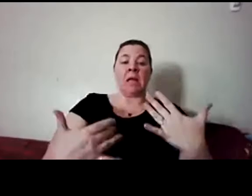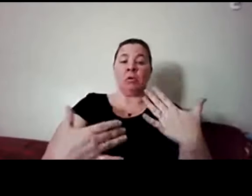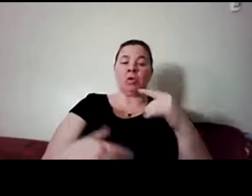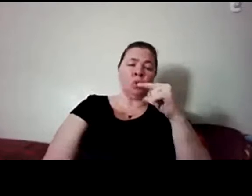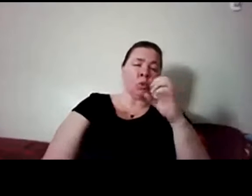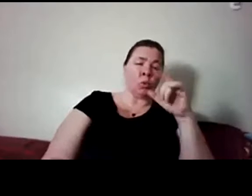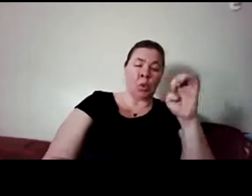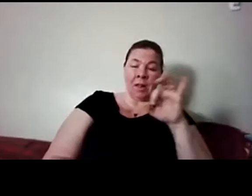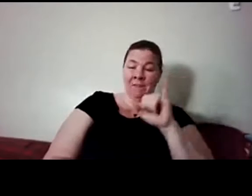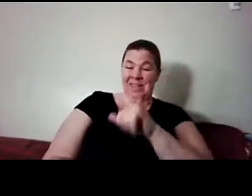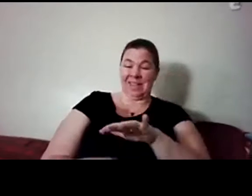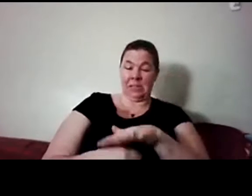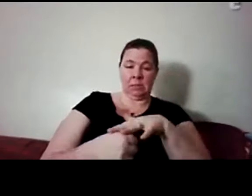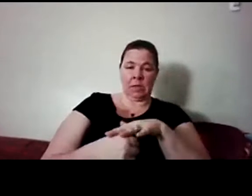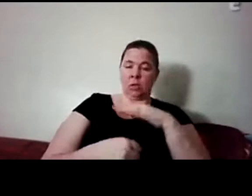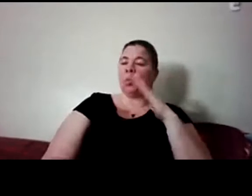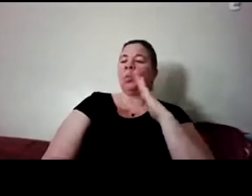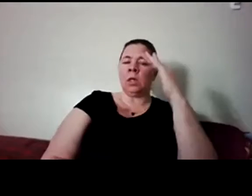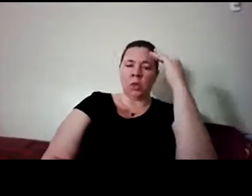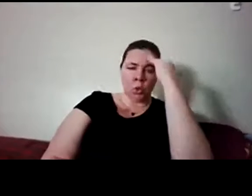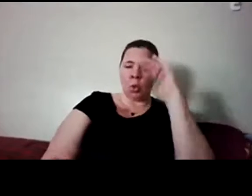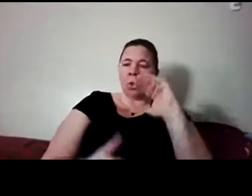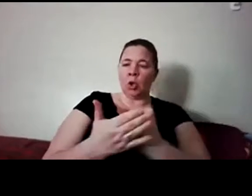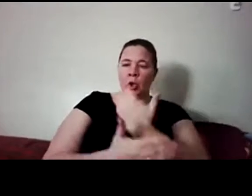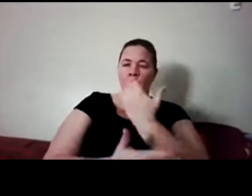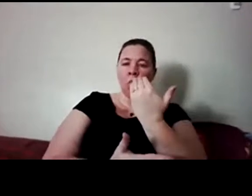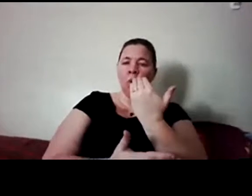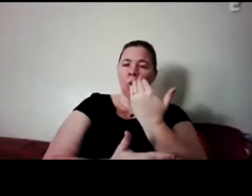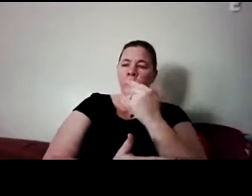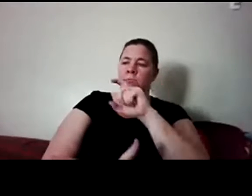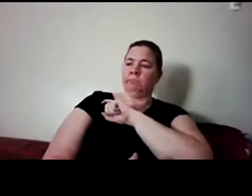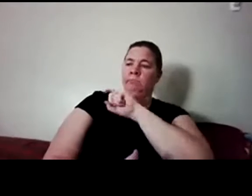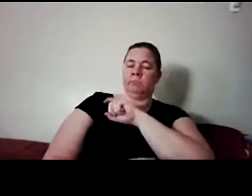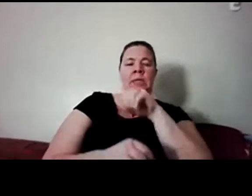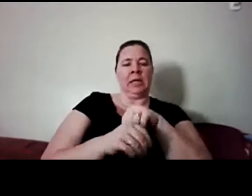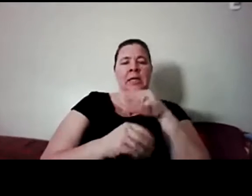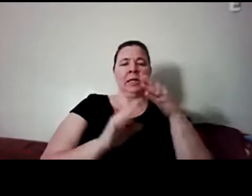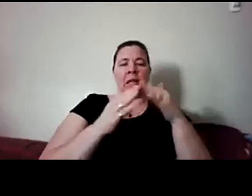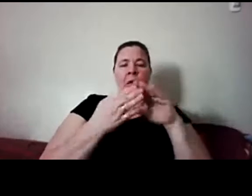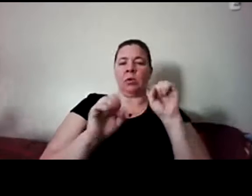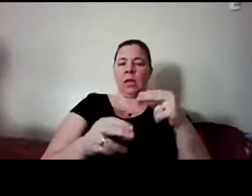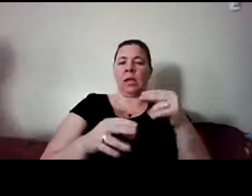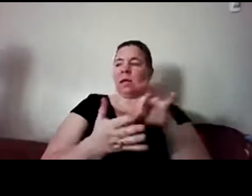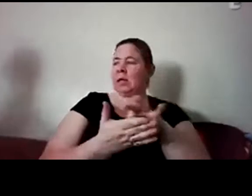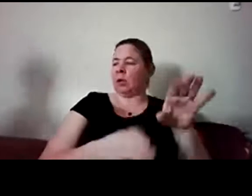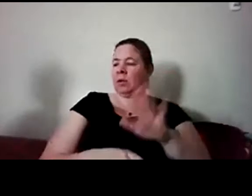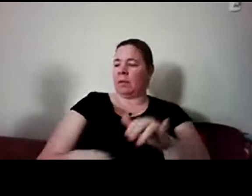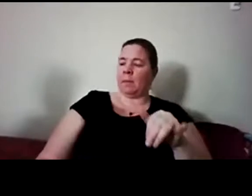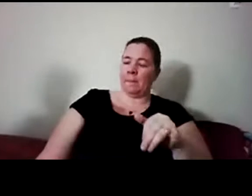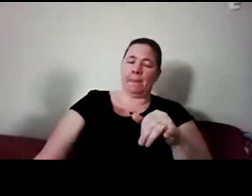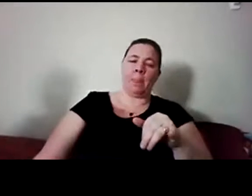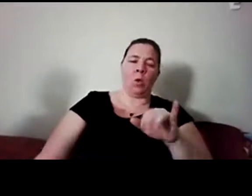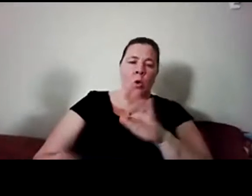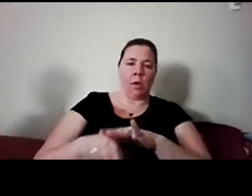of this space, they are going to know there's a new sheriff in town. You can count on that.